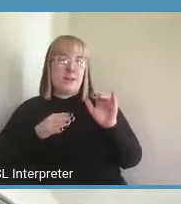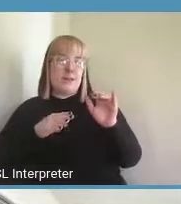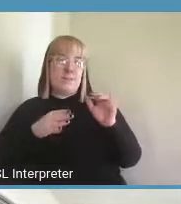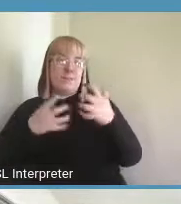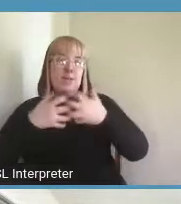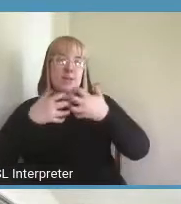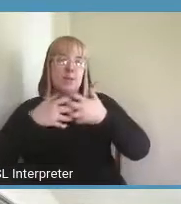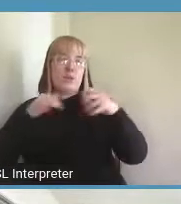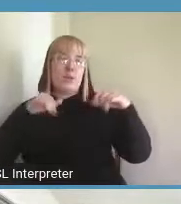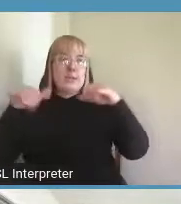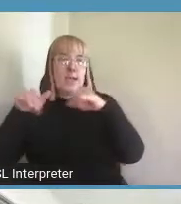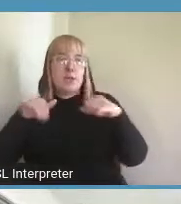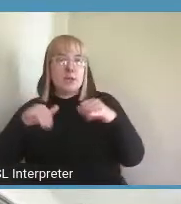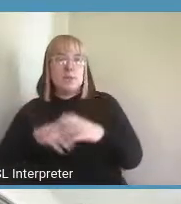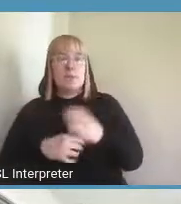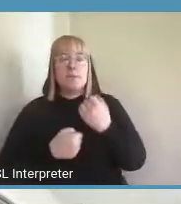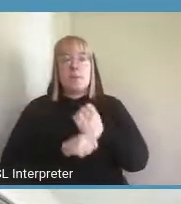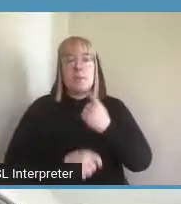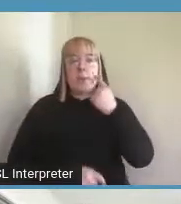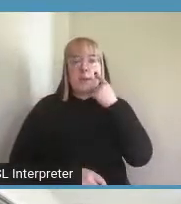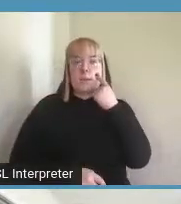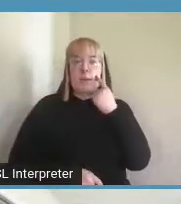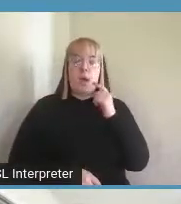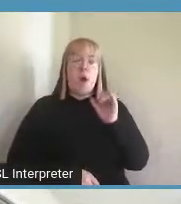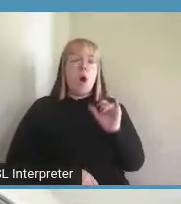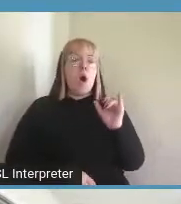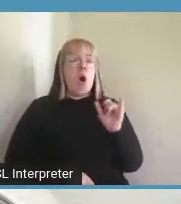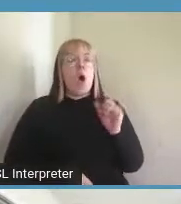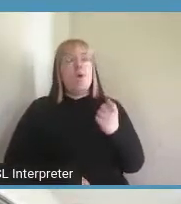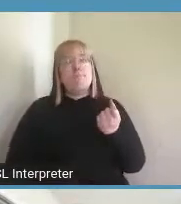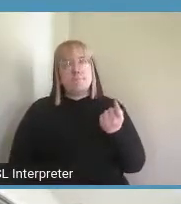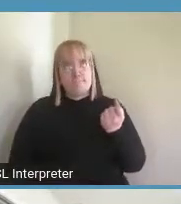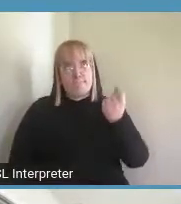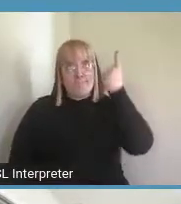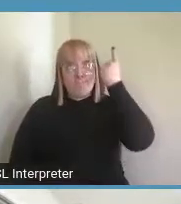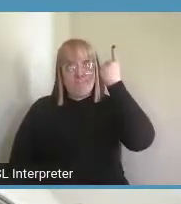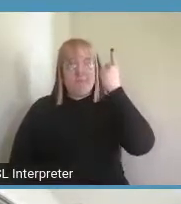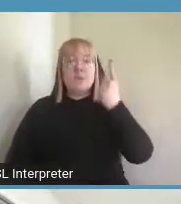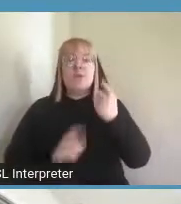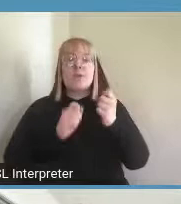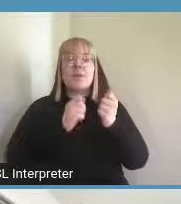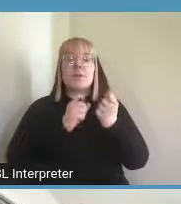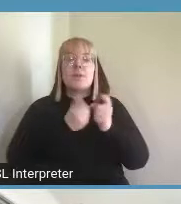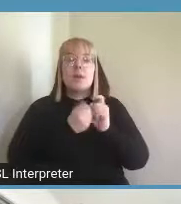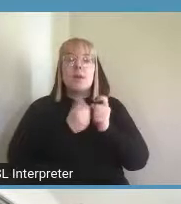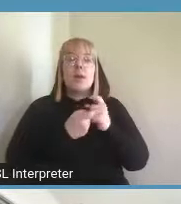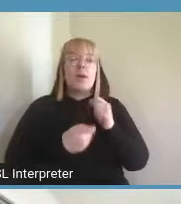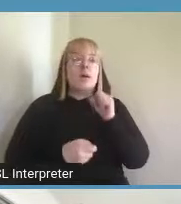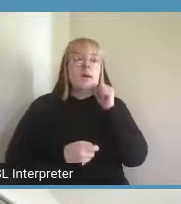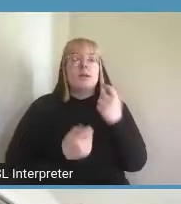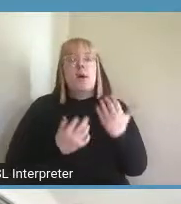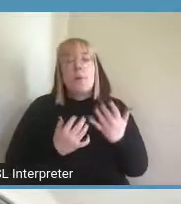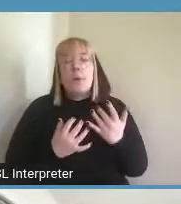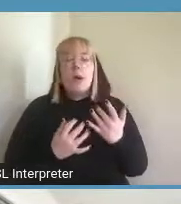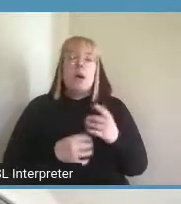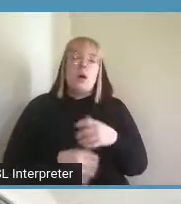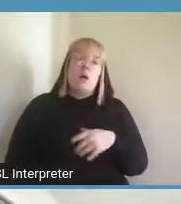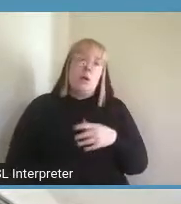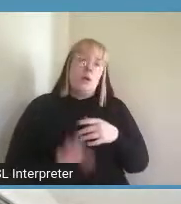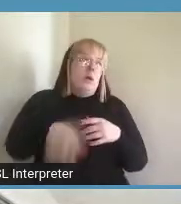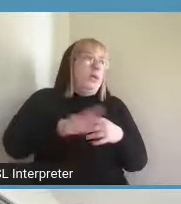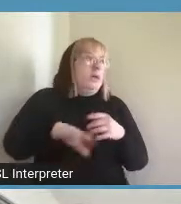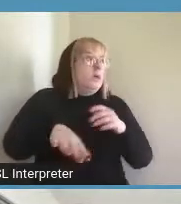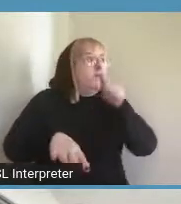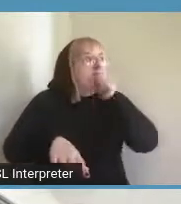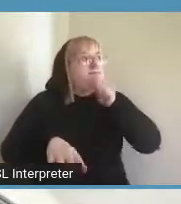page. So that gives me a sense of what might even be going on here with conversions. If people are landing on the page, they're not waiting for it to load, or they're frustrated by the